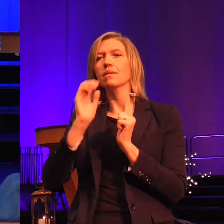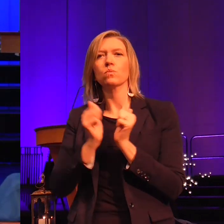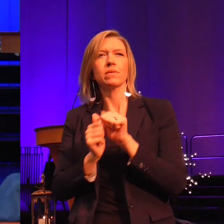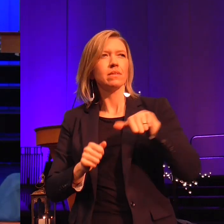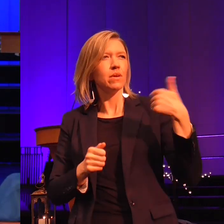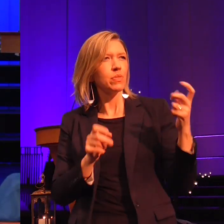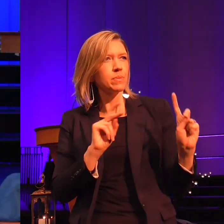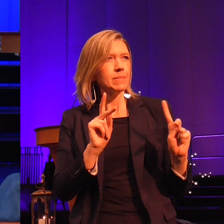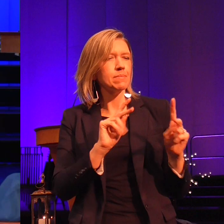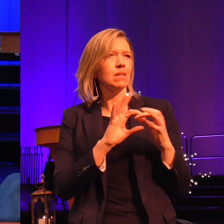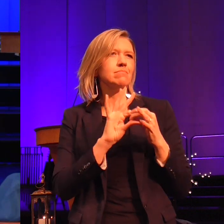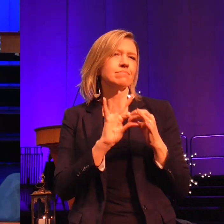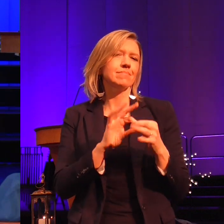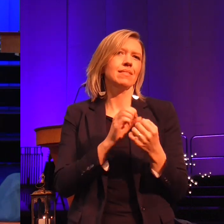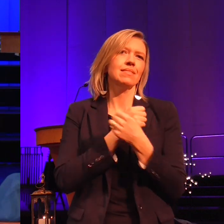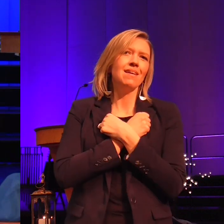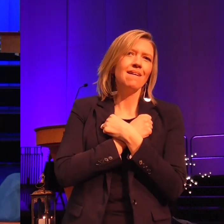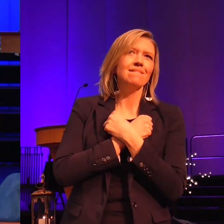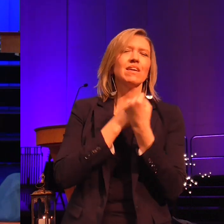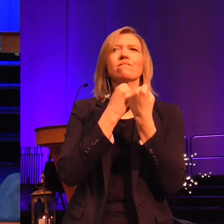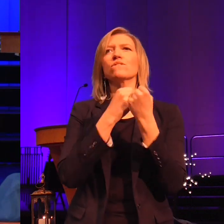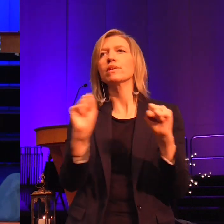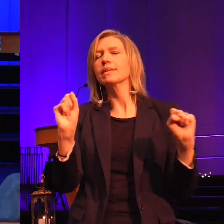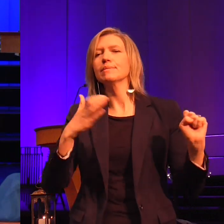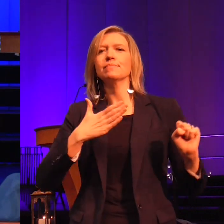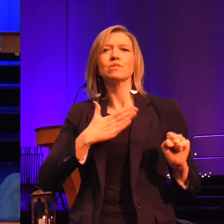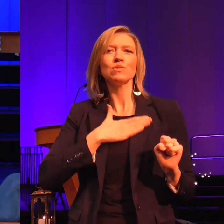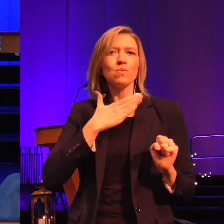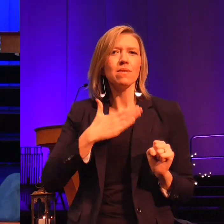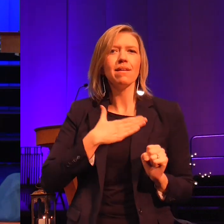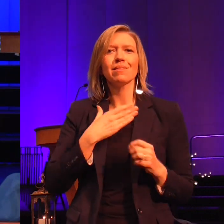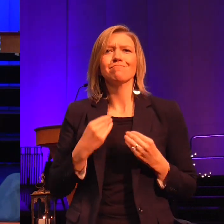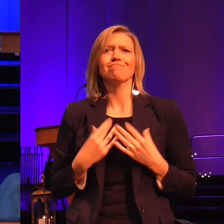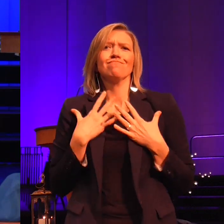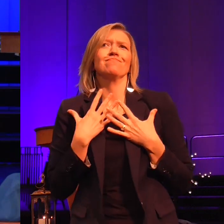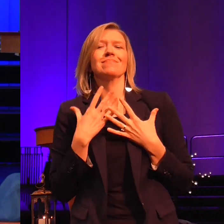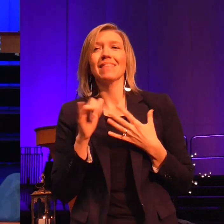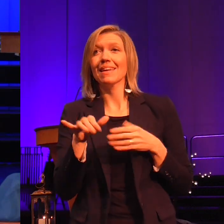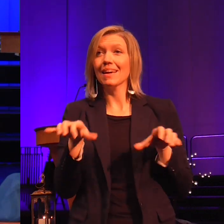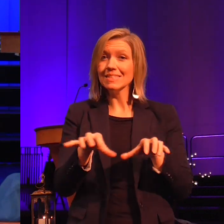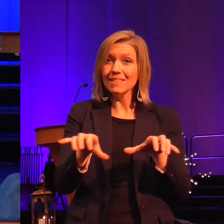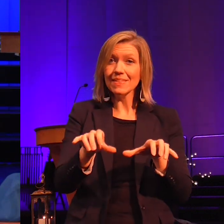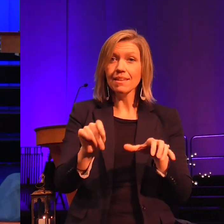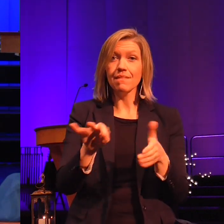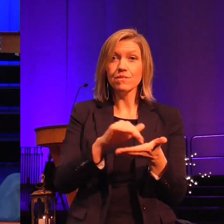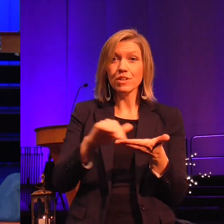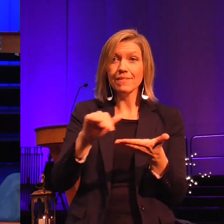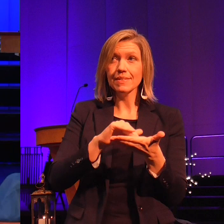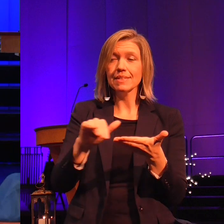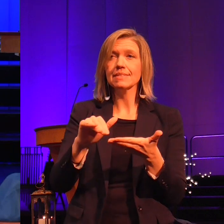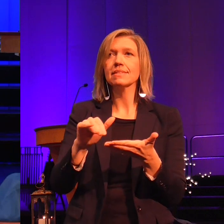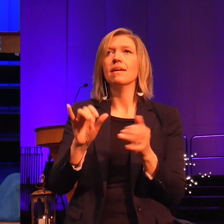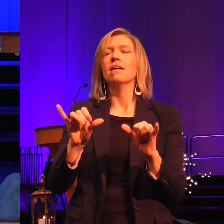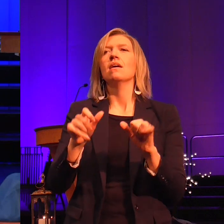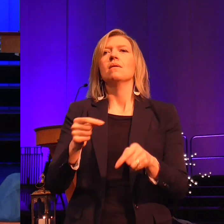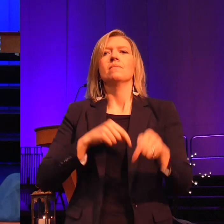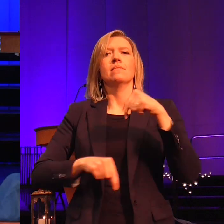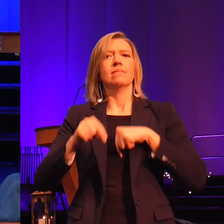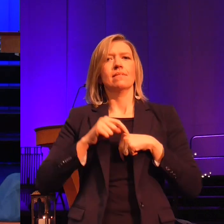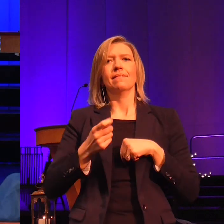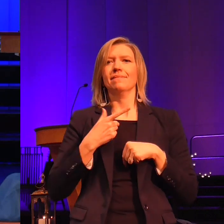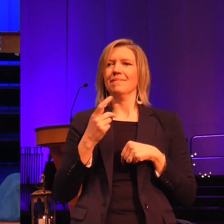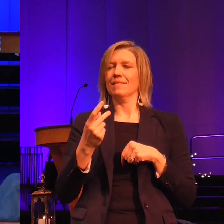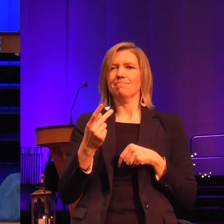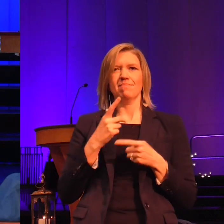of love and freedom and joy. And the activity of forgiveness returns us to ourselves. Otherwise, it's almost